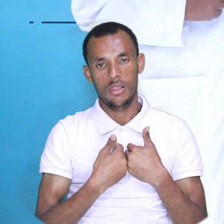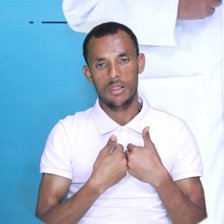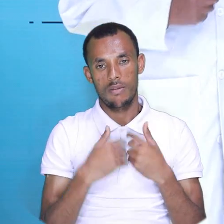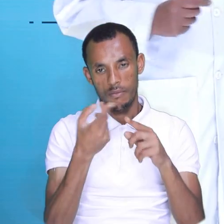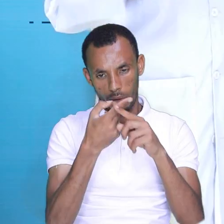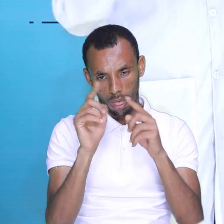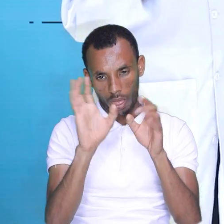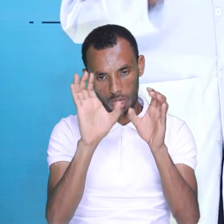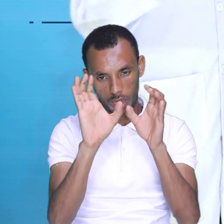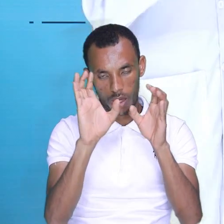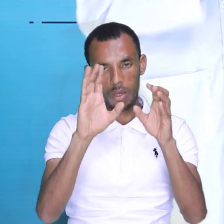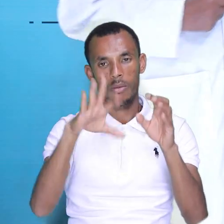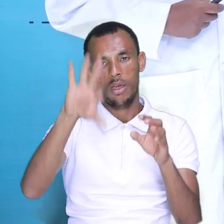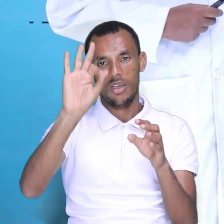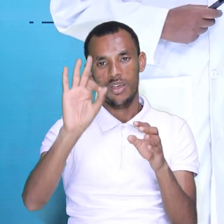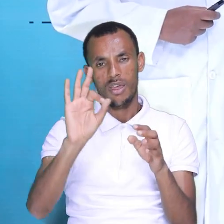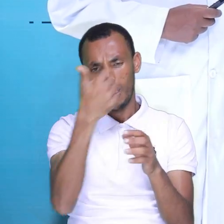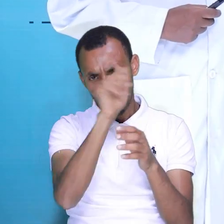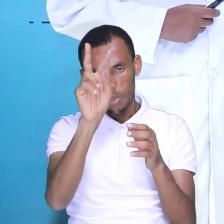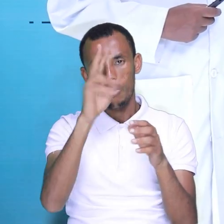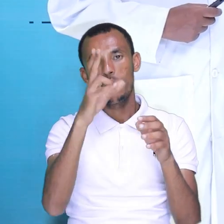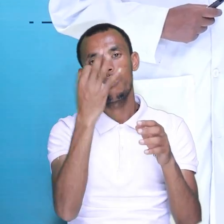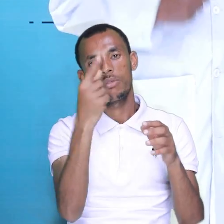tickets for any 2 of the students,